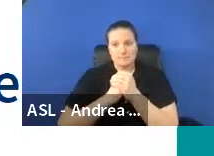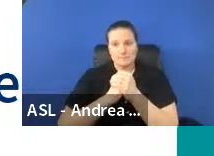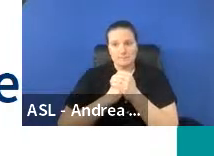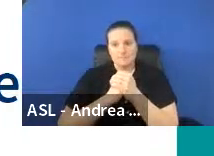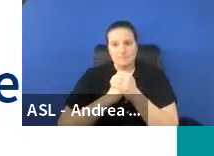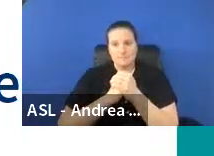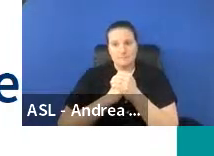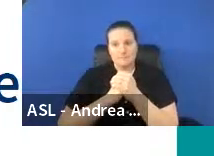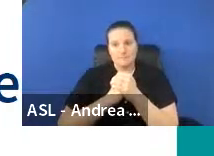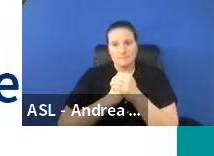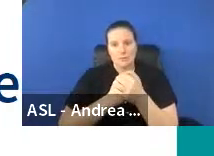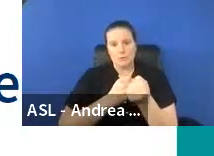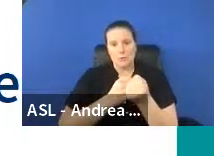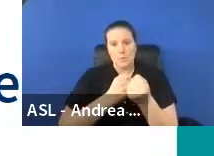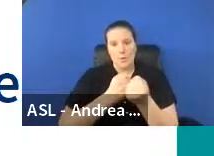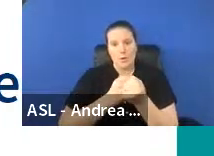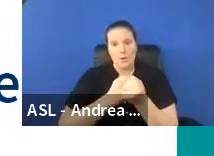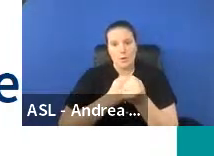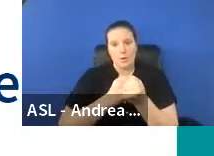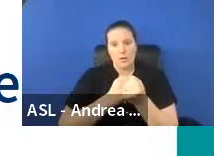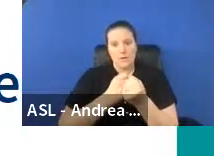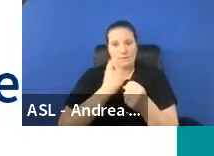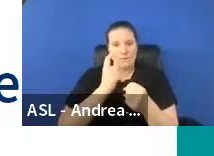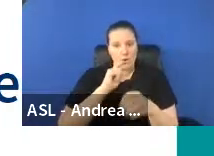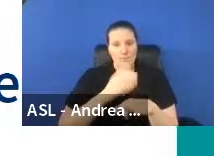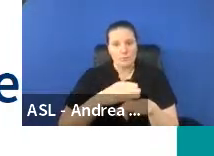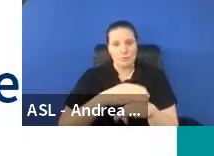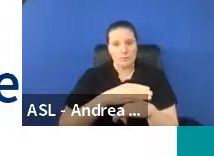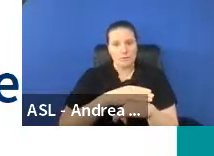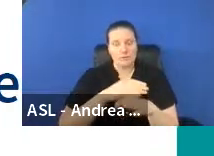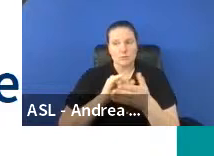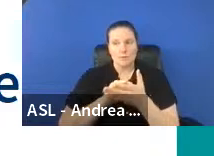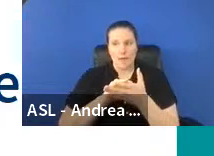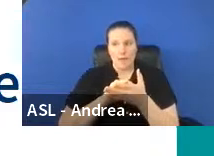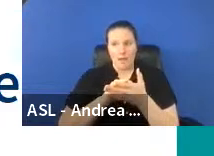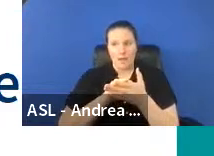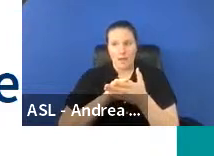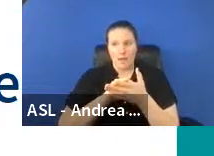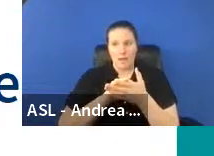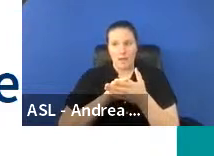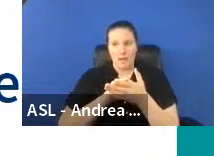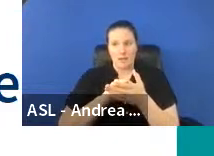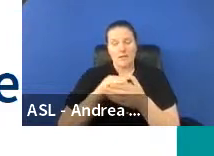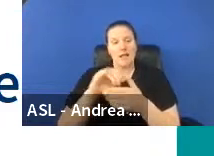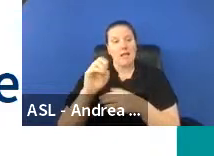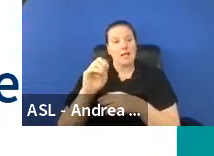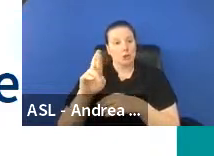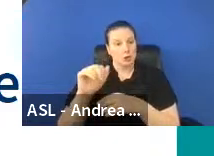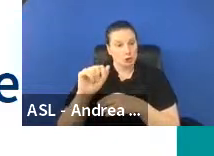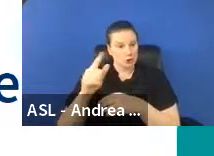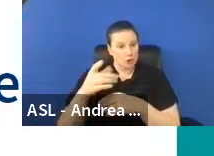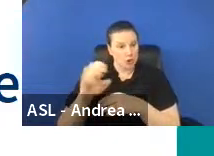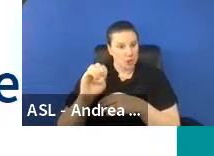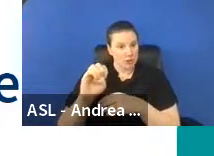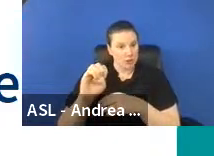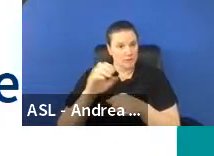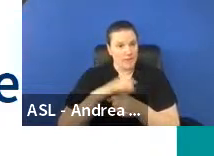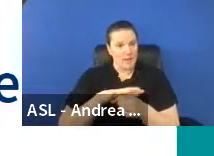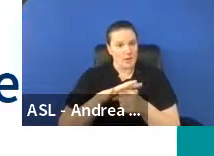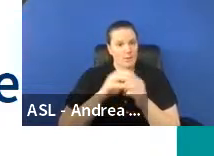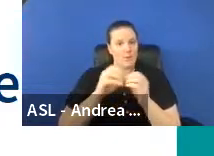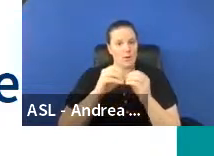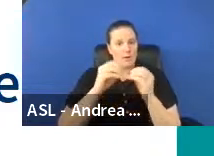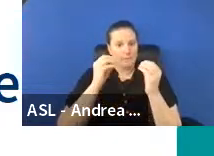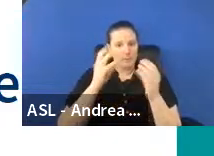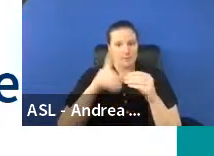there was support expressed for improvements to the interchanges in this area, more information